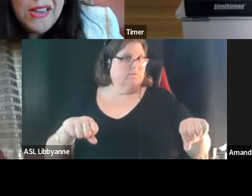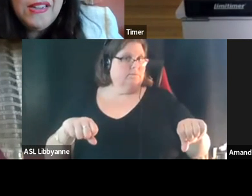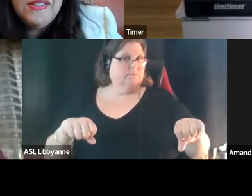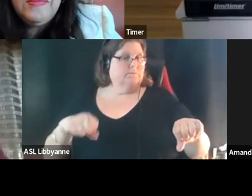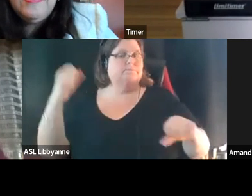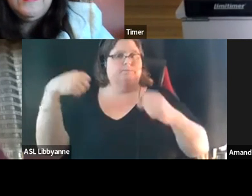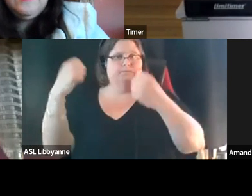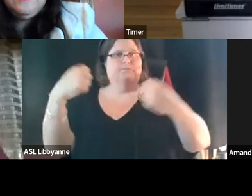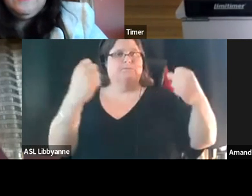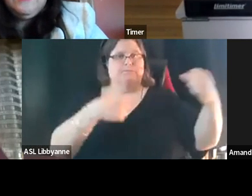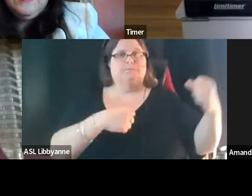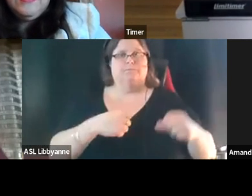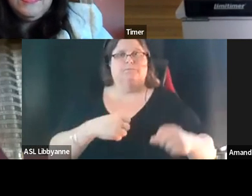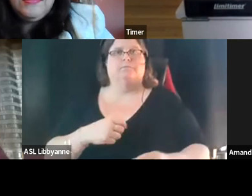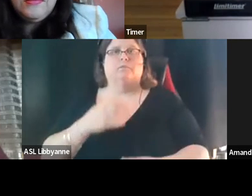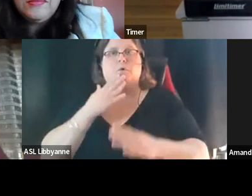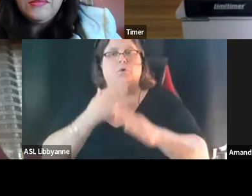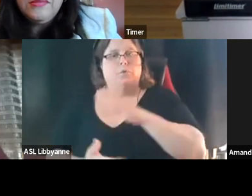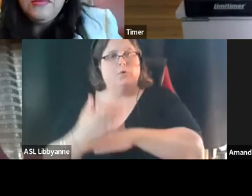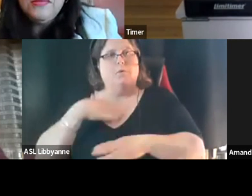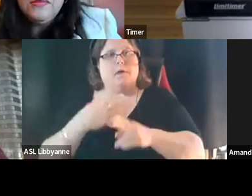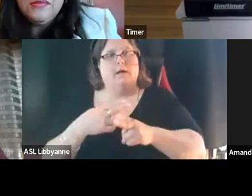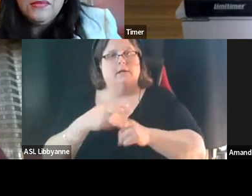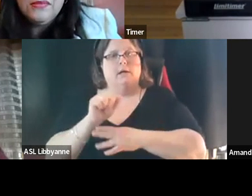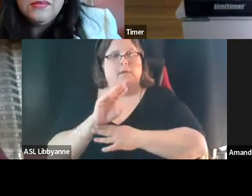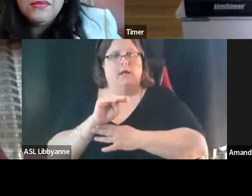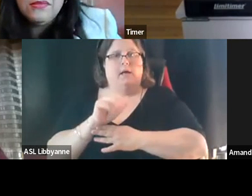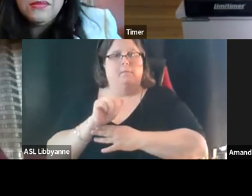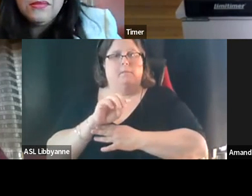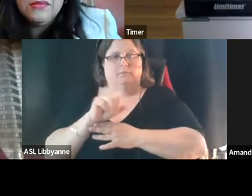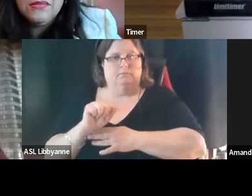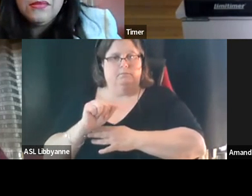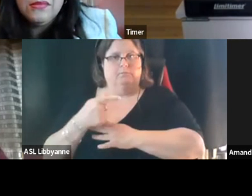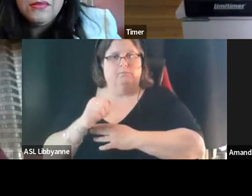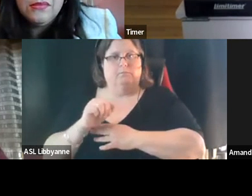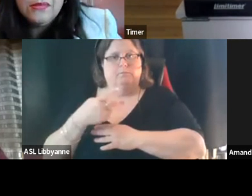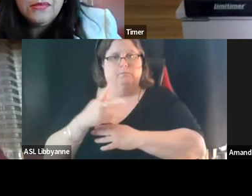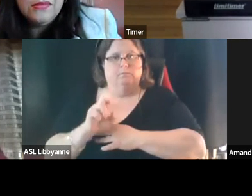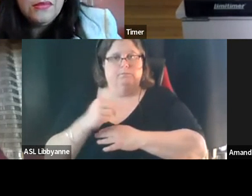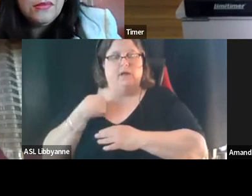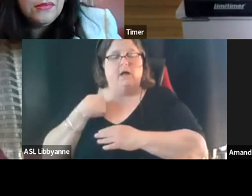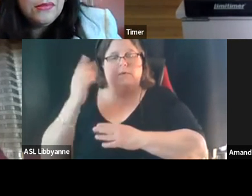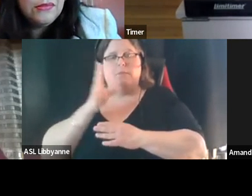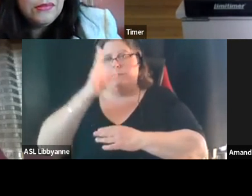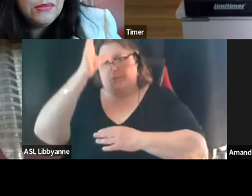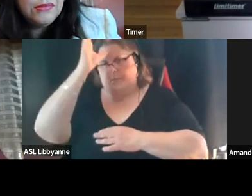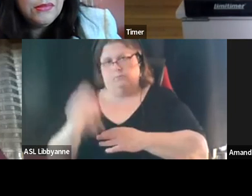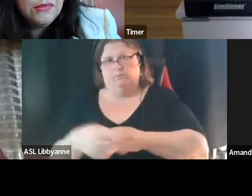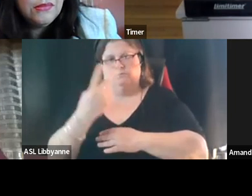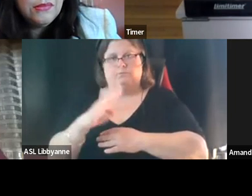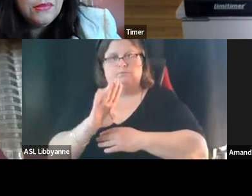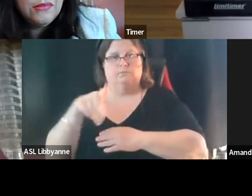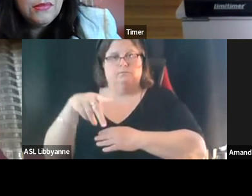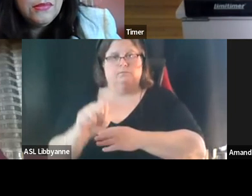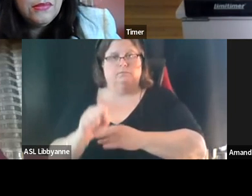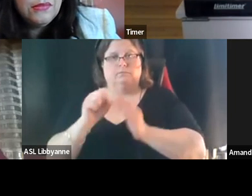Yes, we can hear you. Good morning. My name is Amanda Govan. I am a parent of two BPS students. I have